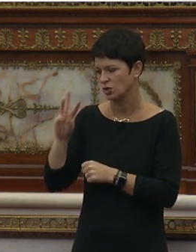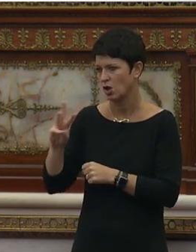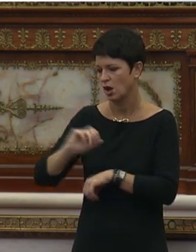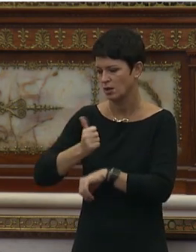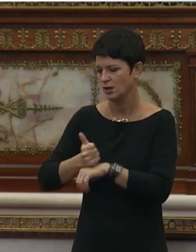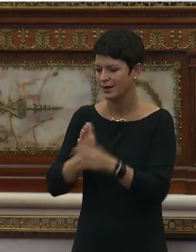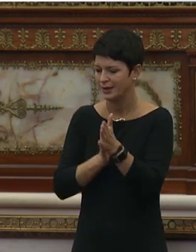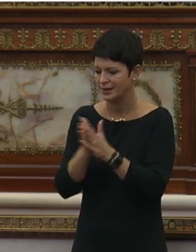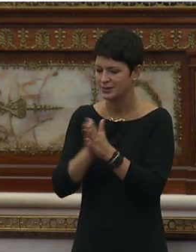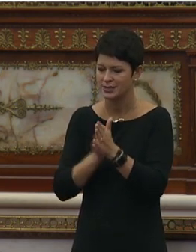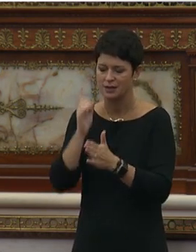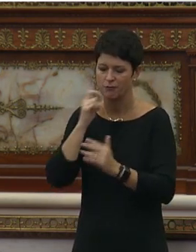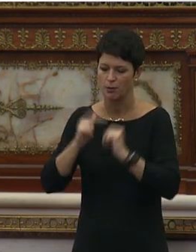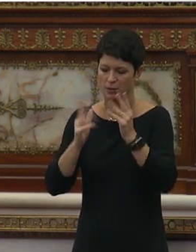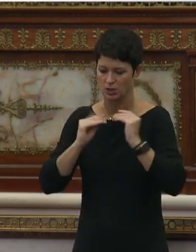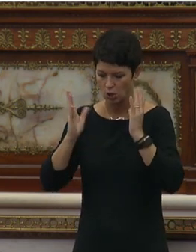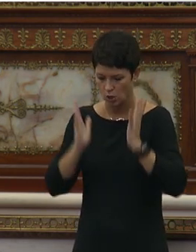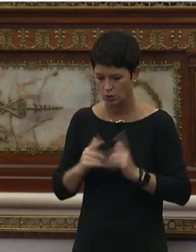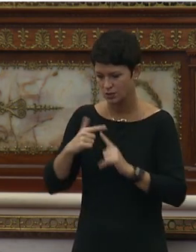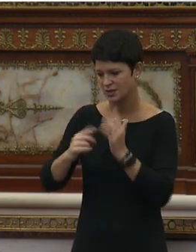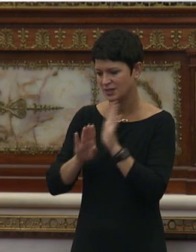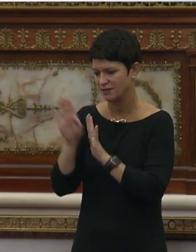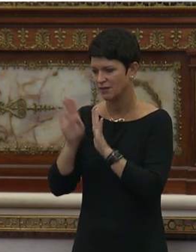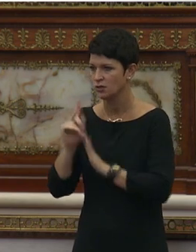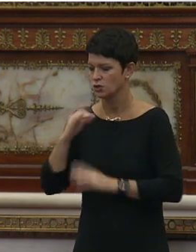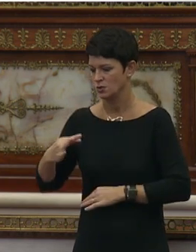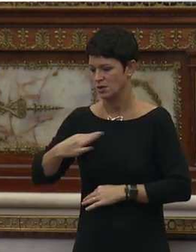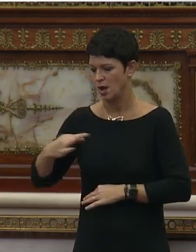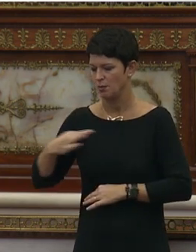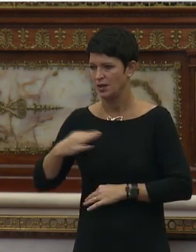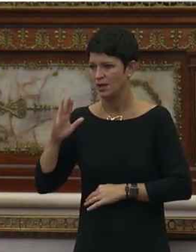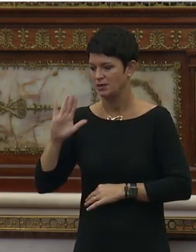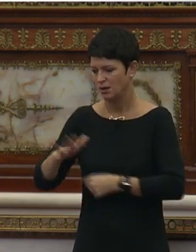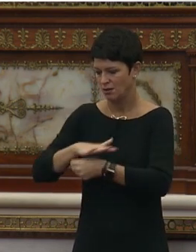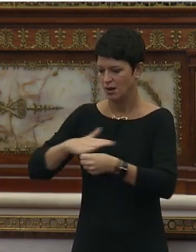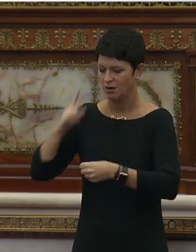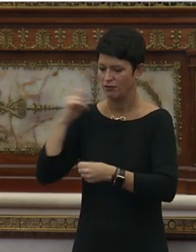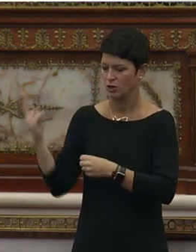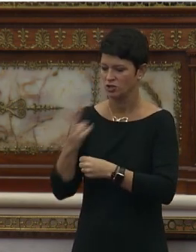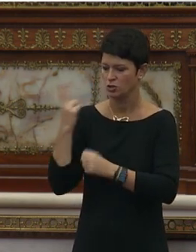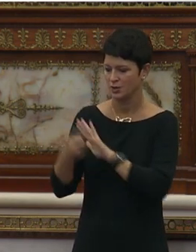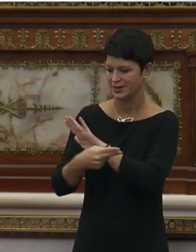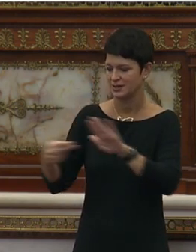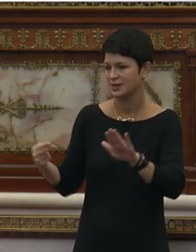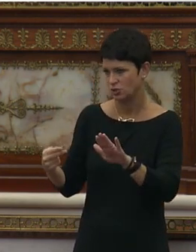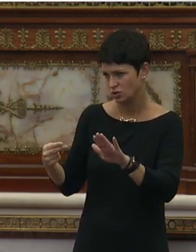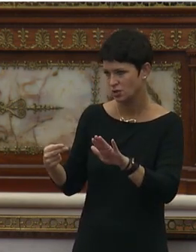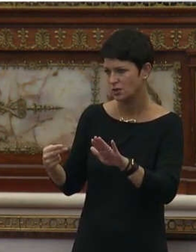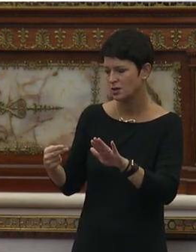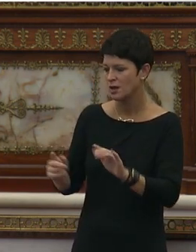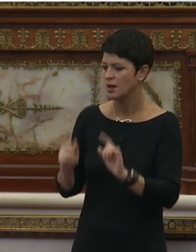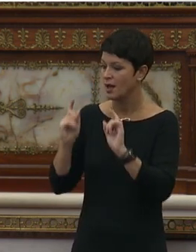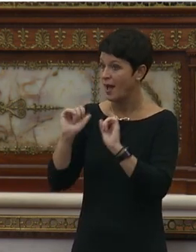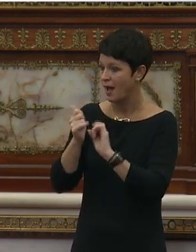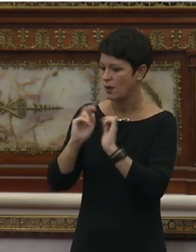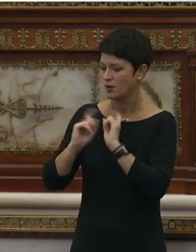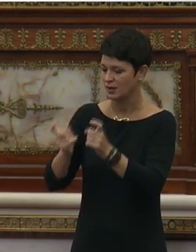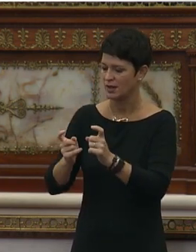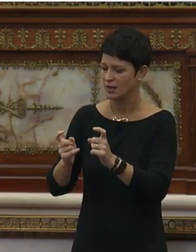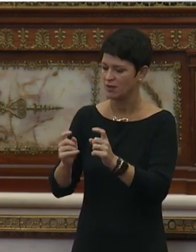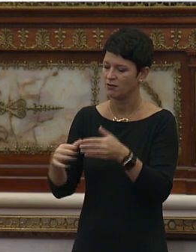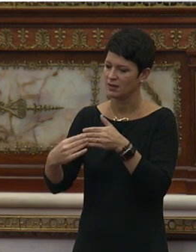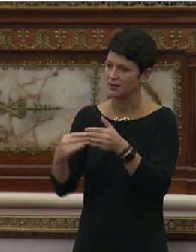an incentive for building owners and developers to nominate their properties for historic designation by giving them very